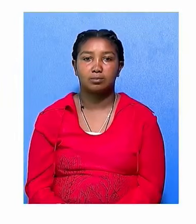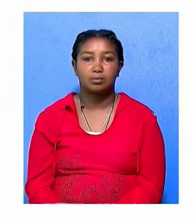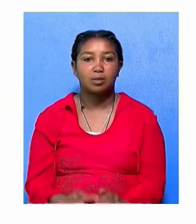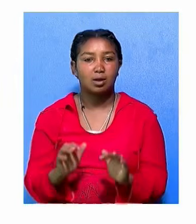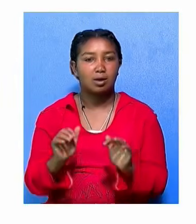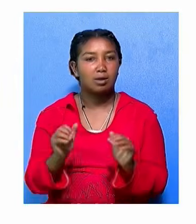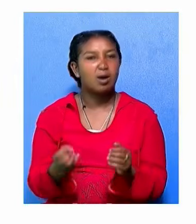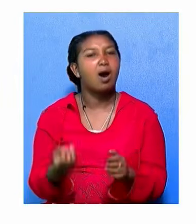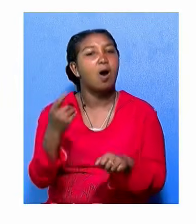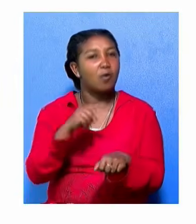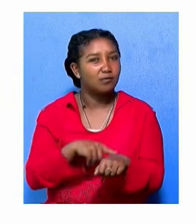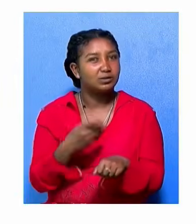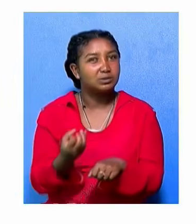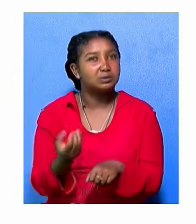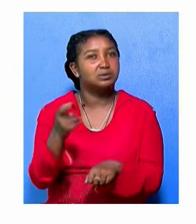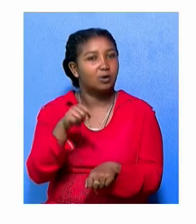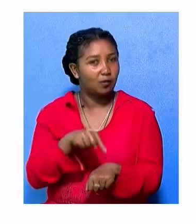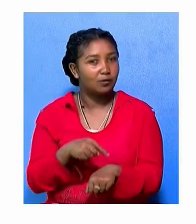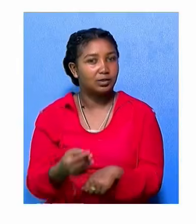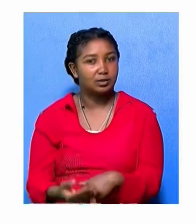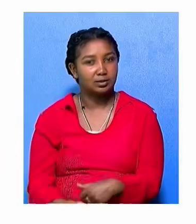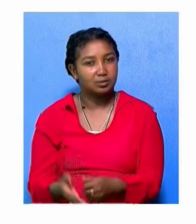how often?